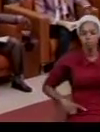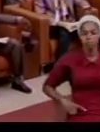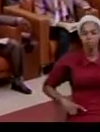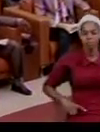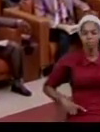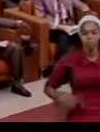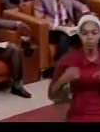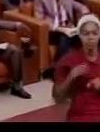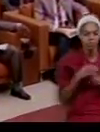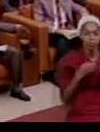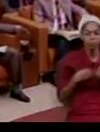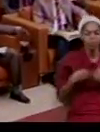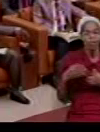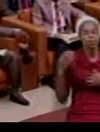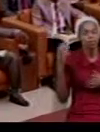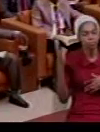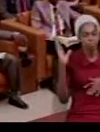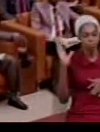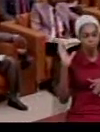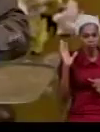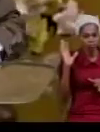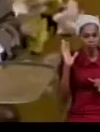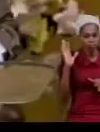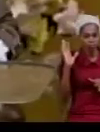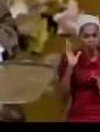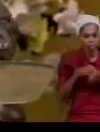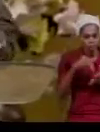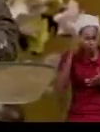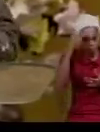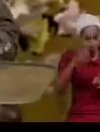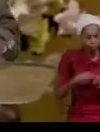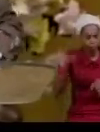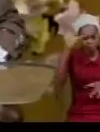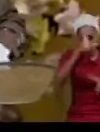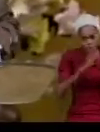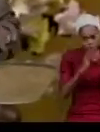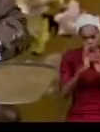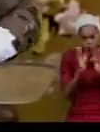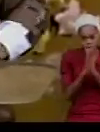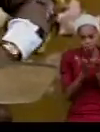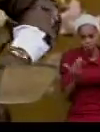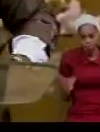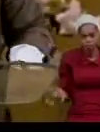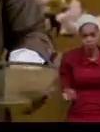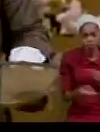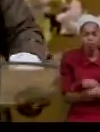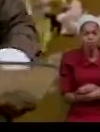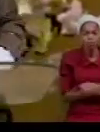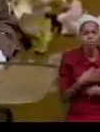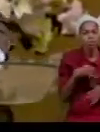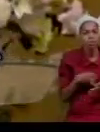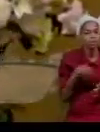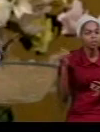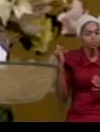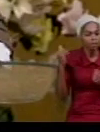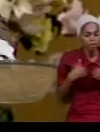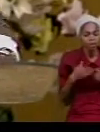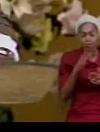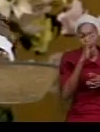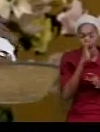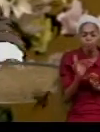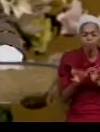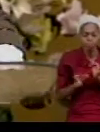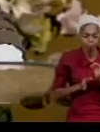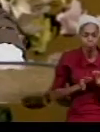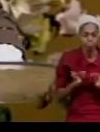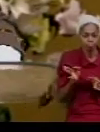We have listened to the Sunday Scripture teaching today, and it has been elaborately